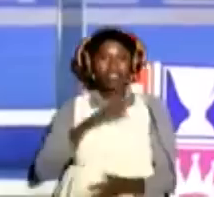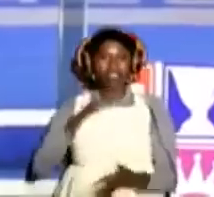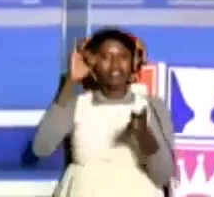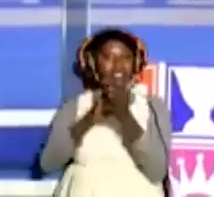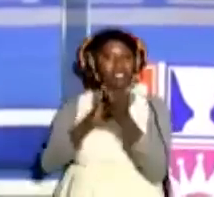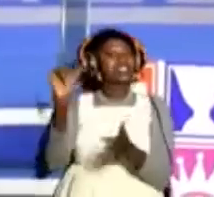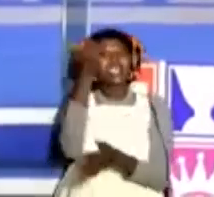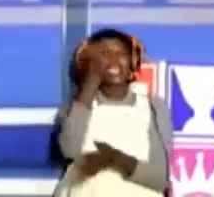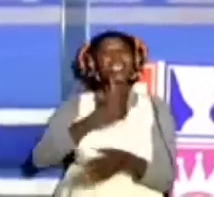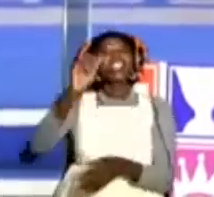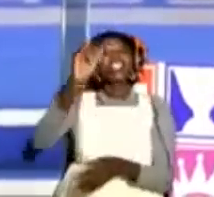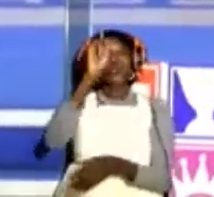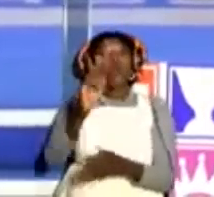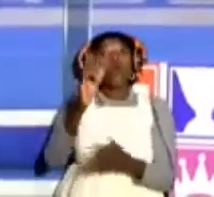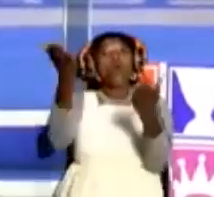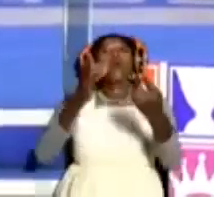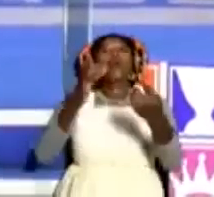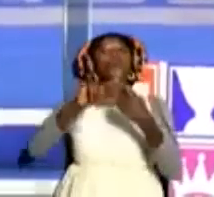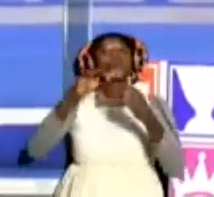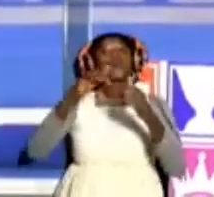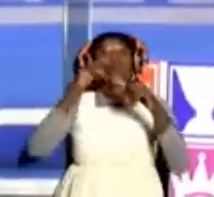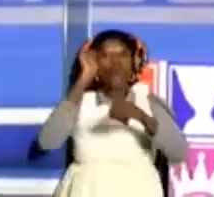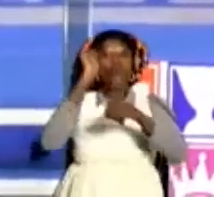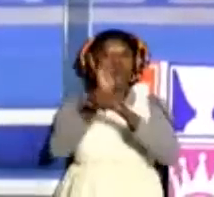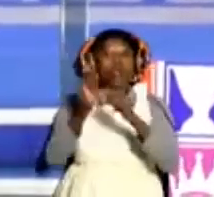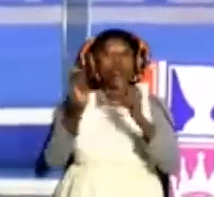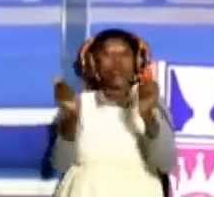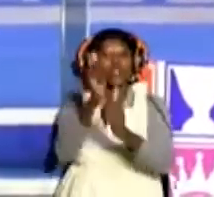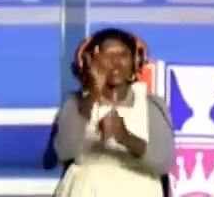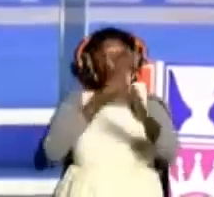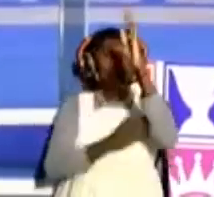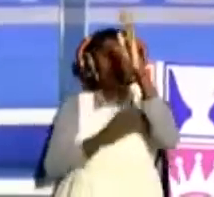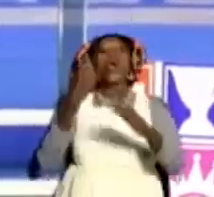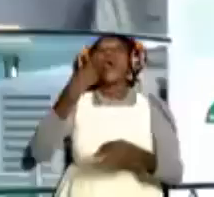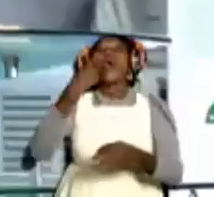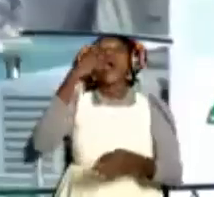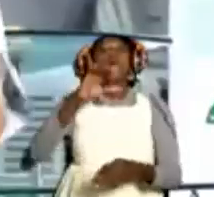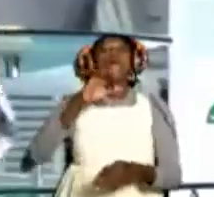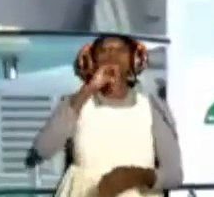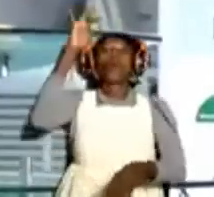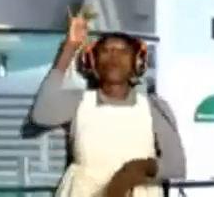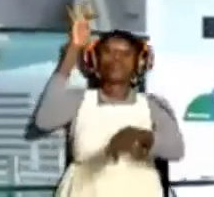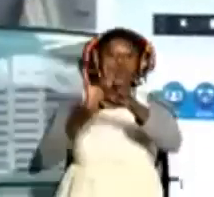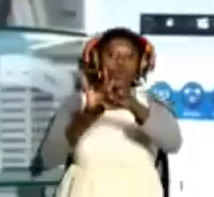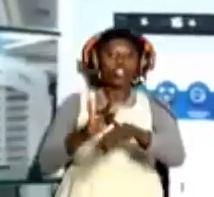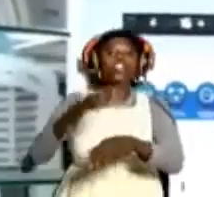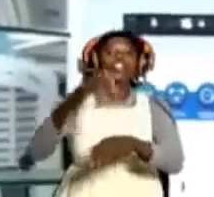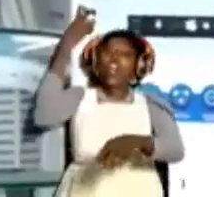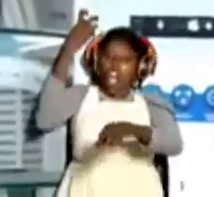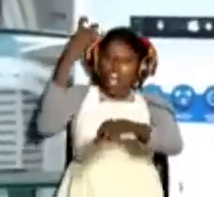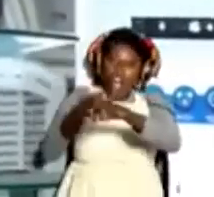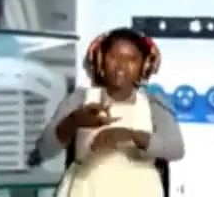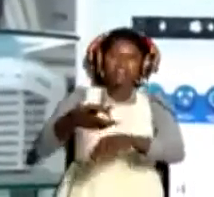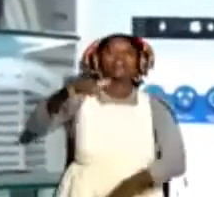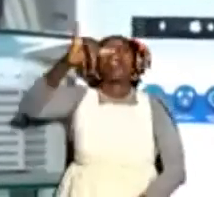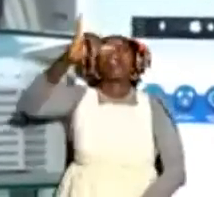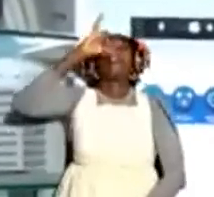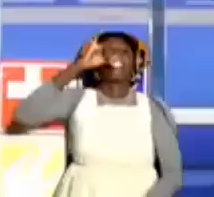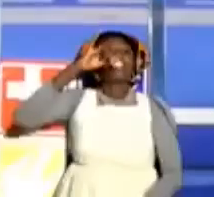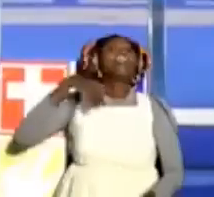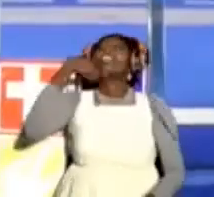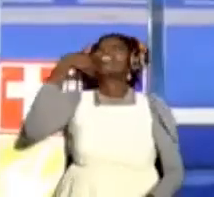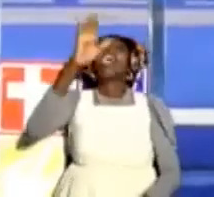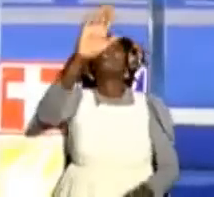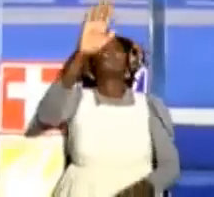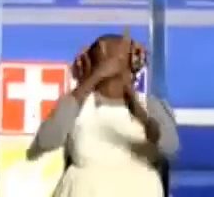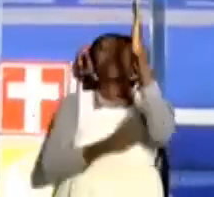that anyone who wants to walk with God must tamper not with strong drink. We shall not. Go and tell